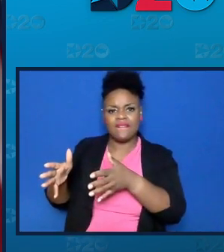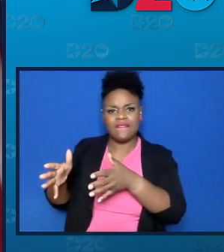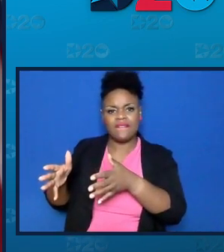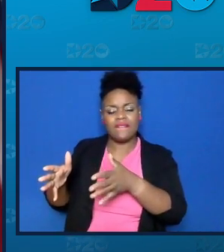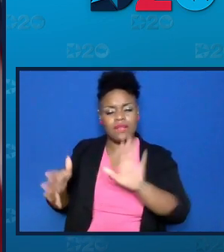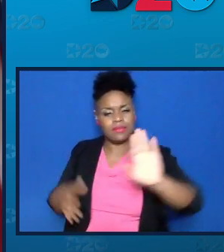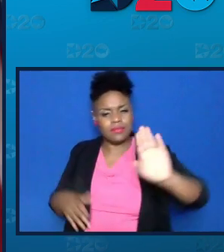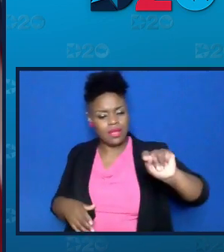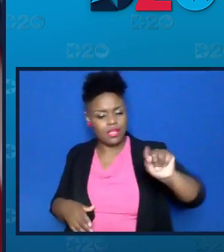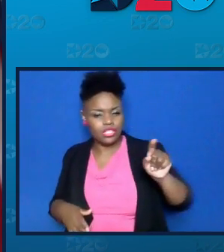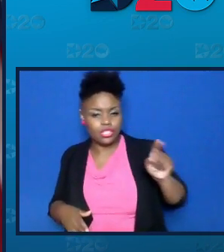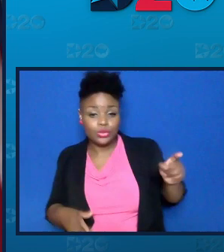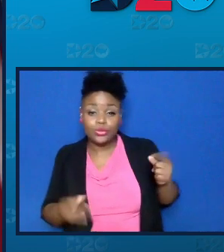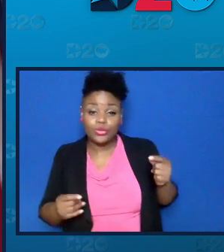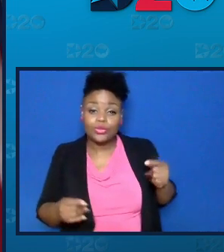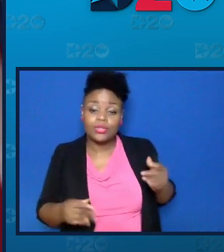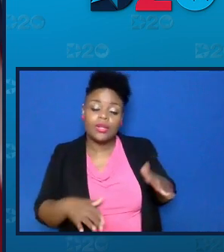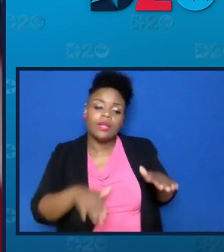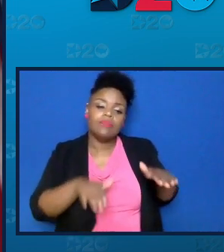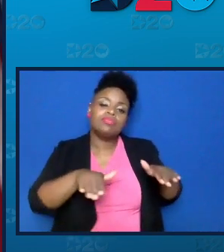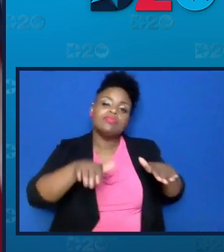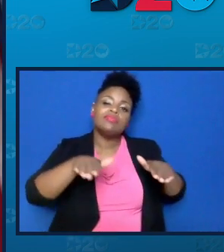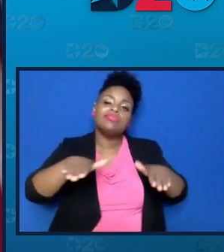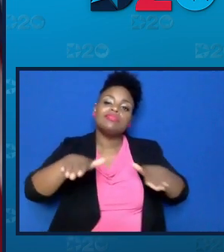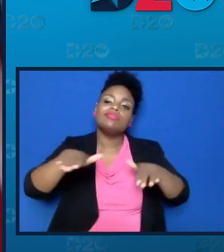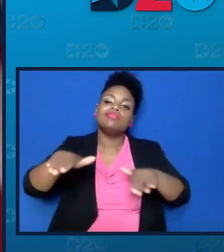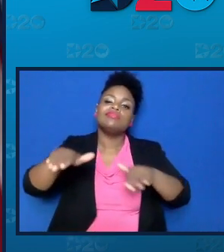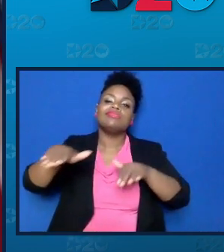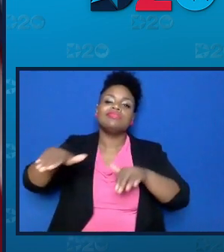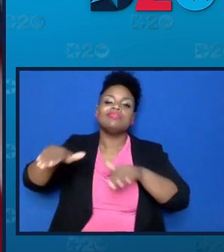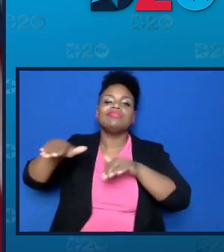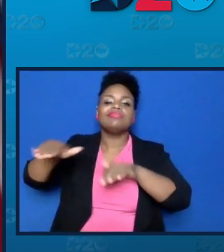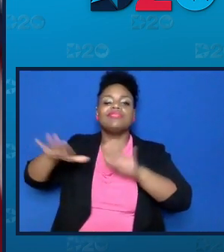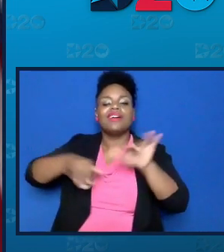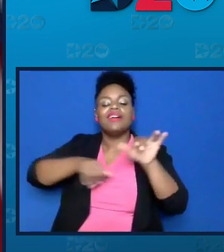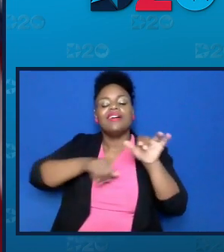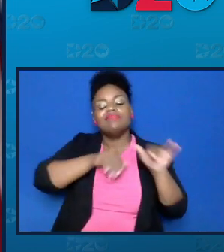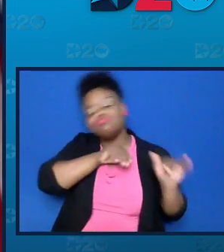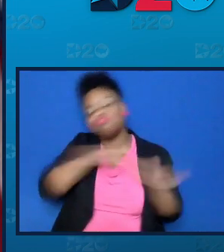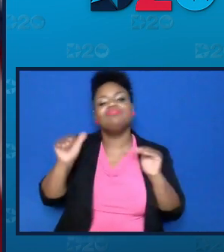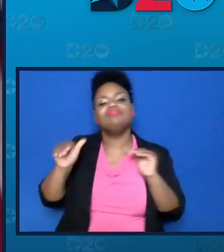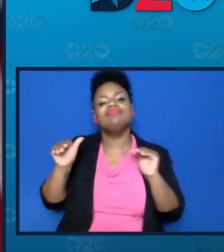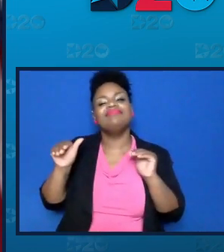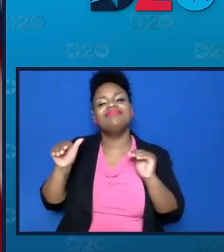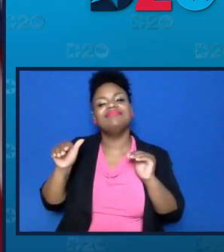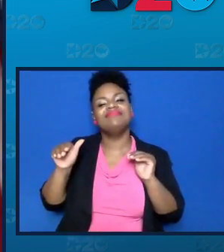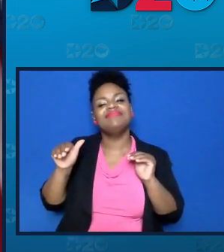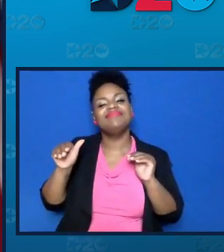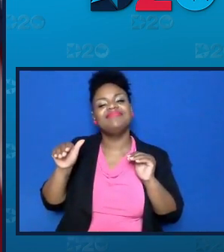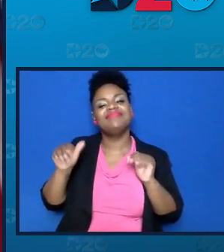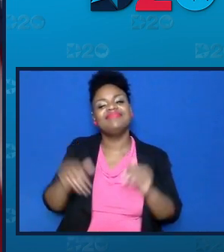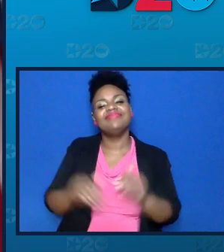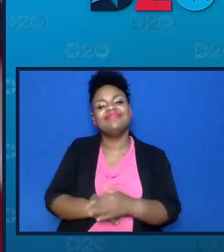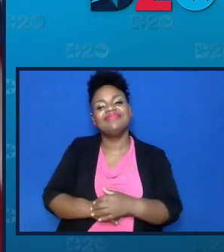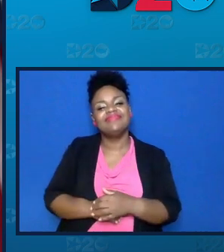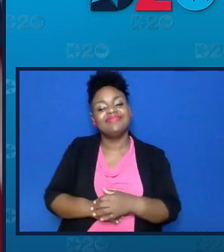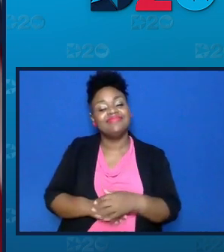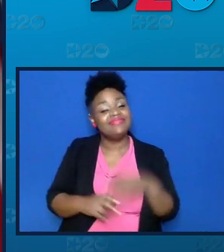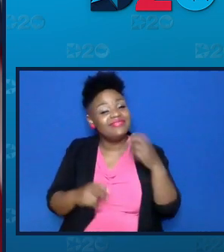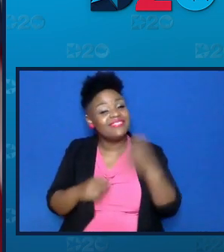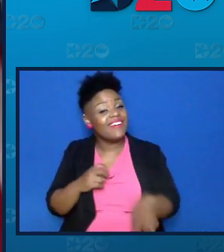she's overcome every obstacle she's ever faced. No one's been tougher on the big banks and the gun